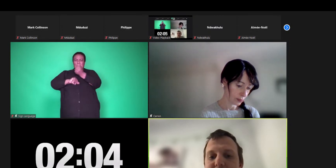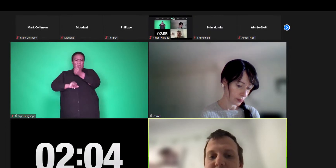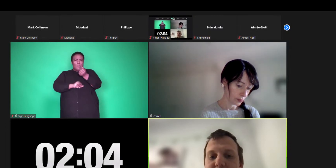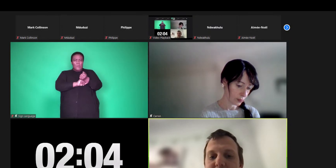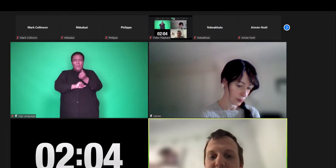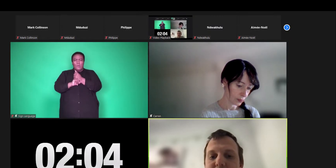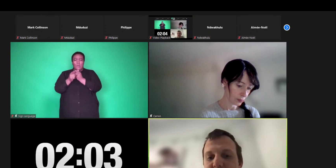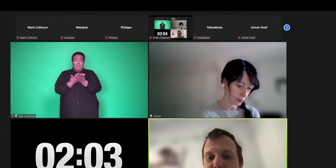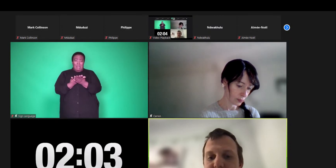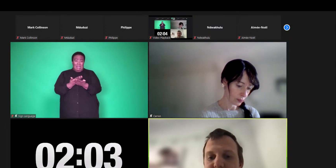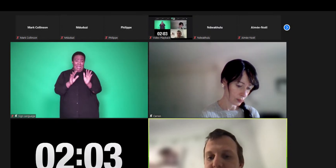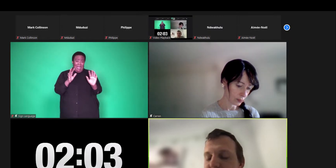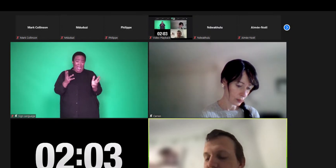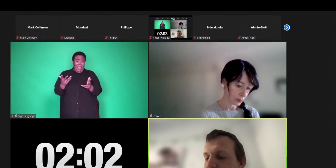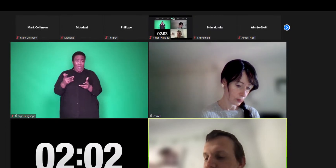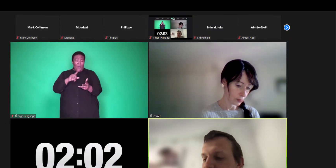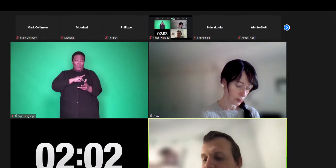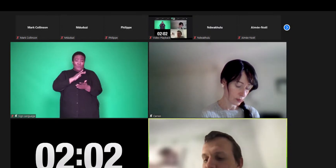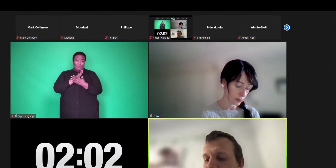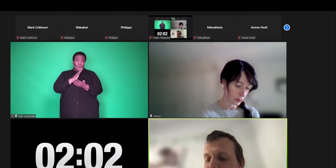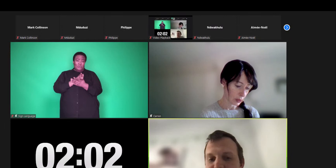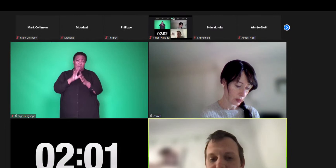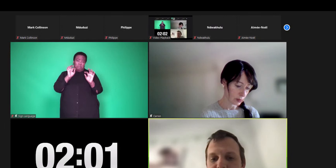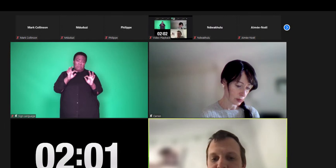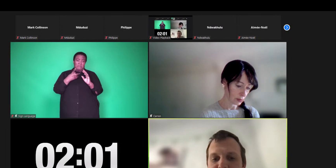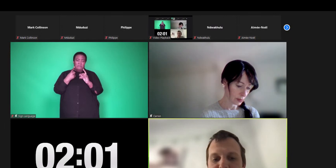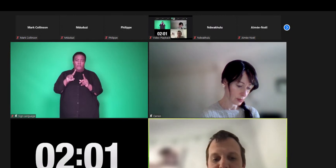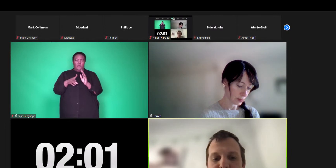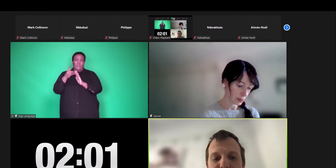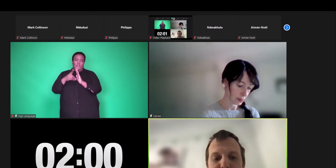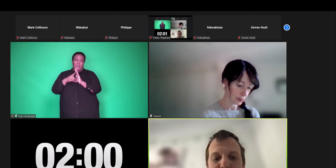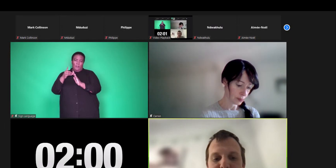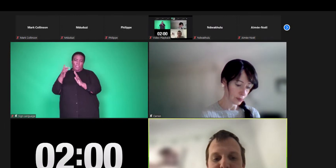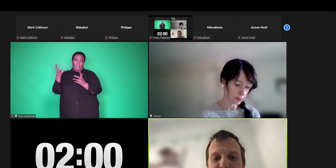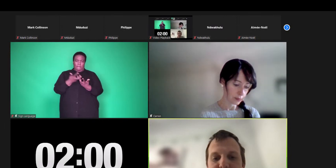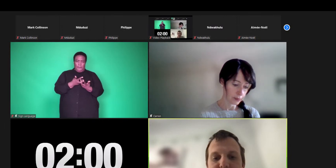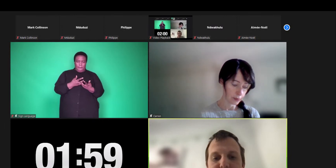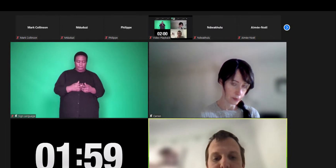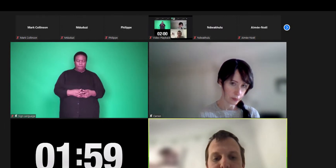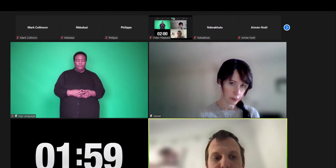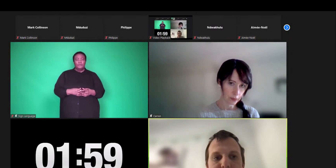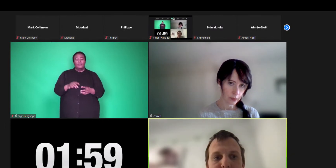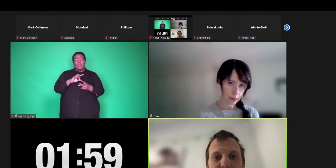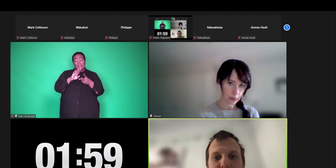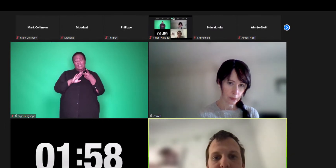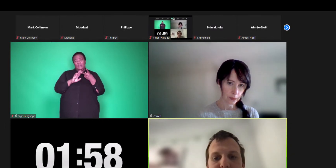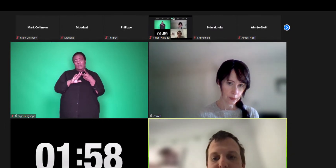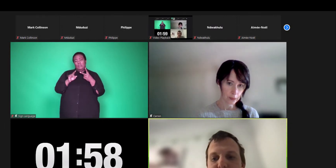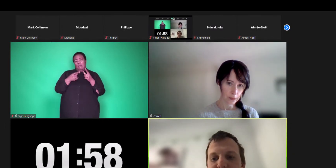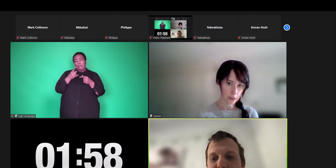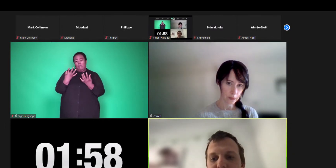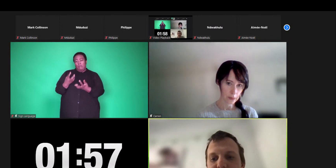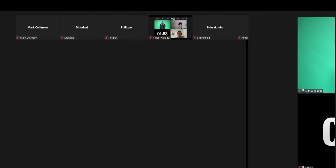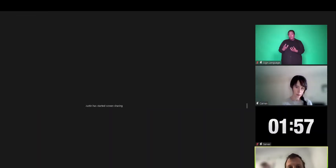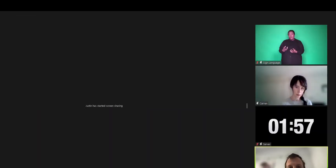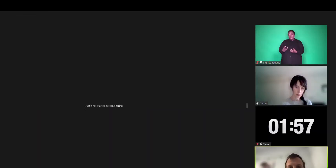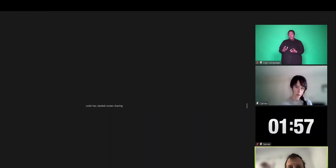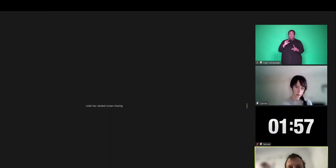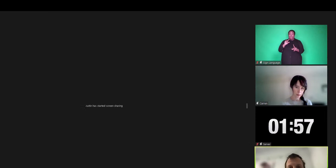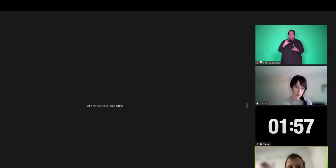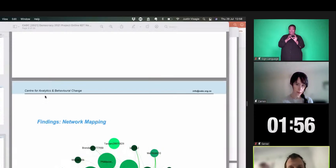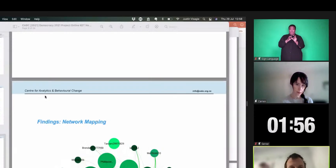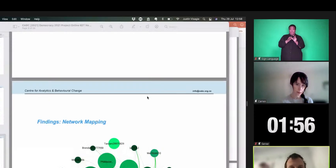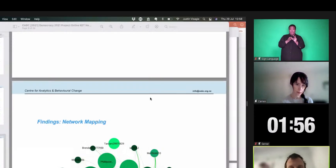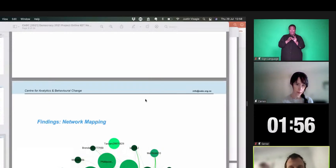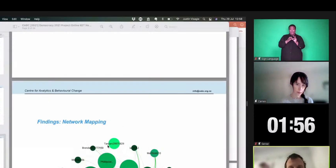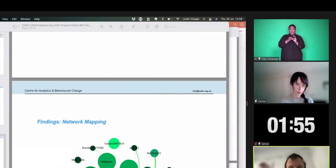so that it's conducive to development. The second question was around the poverty in particular,